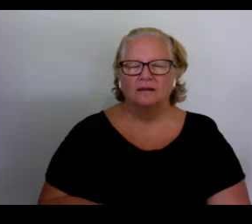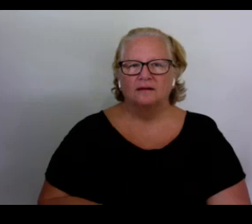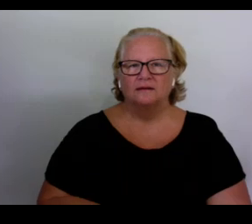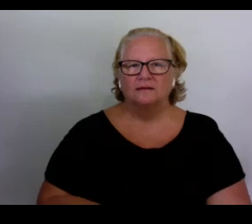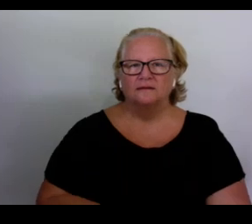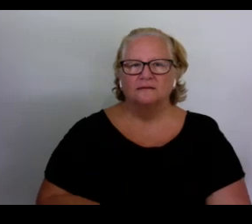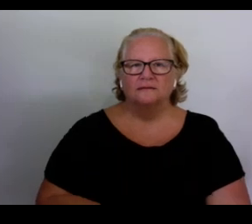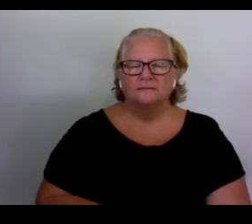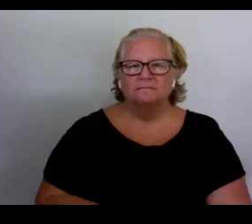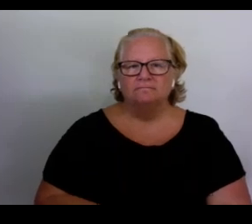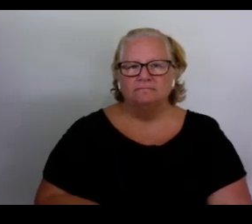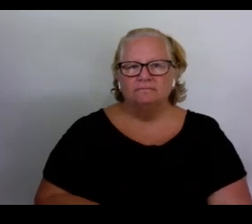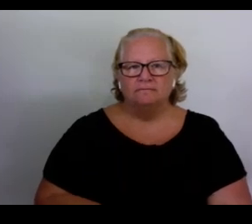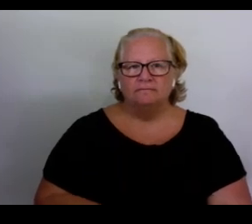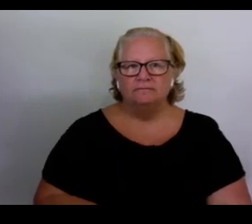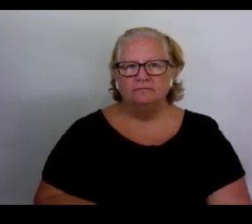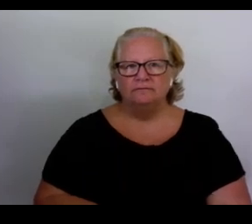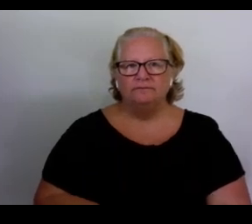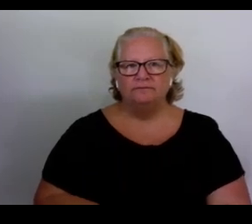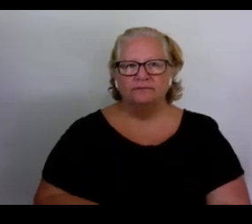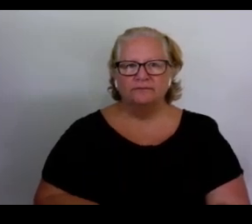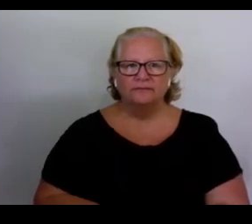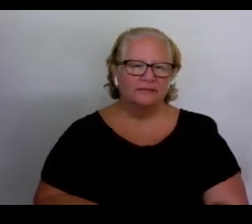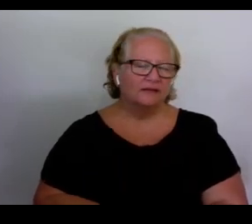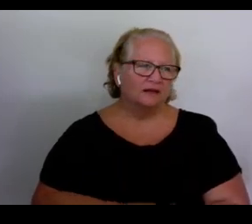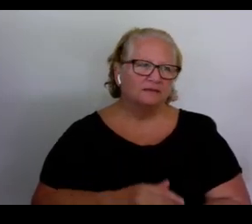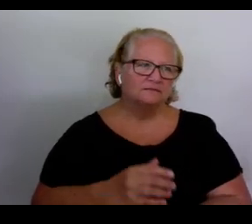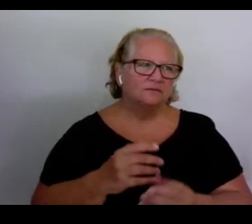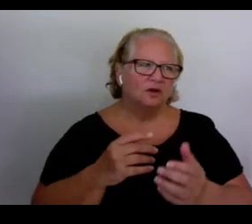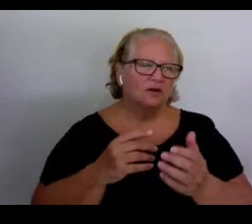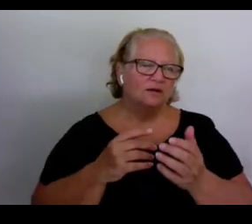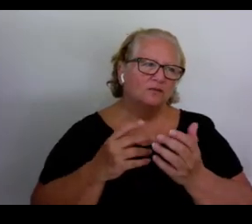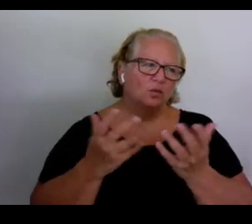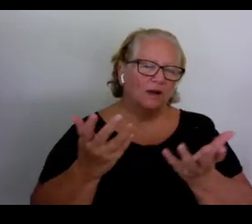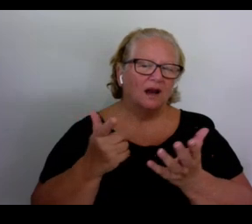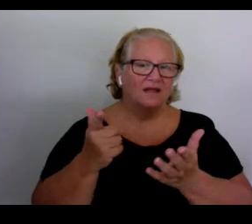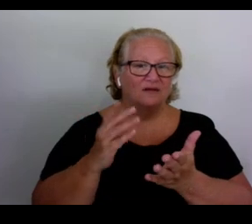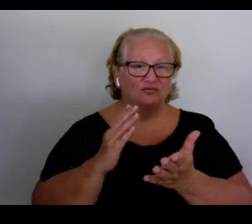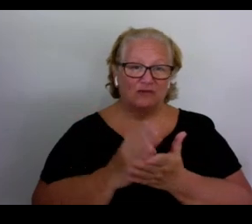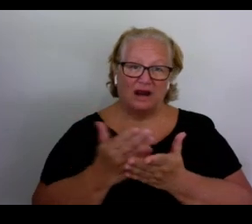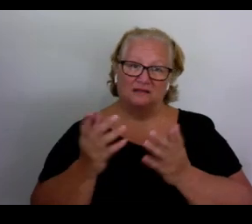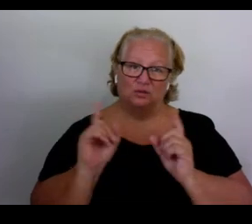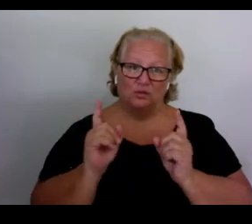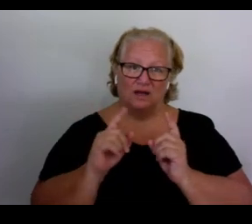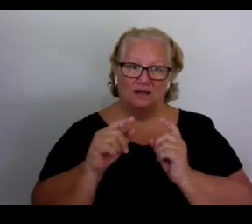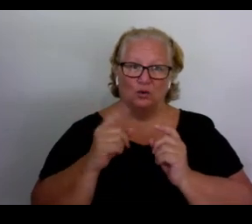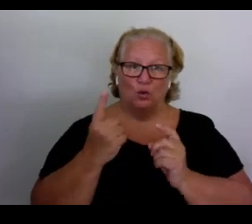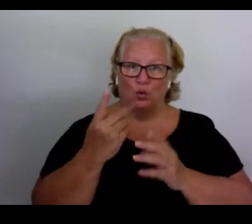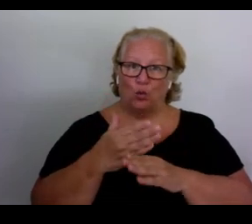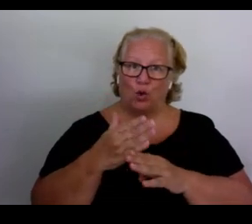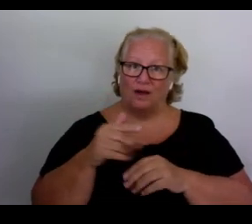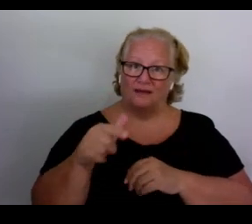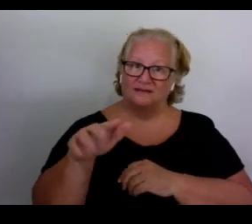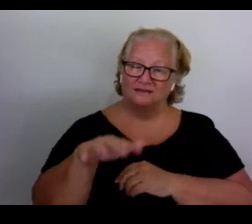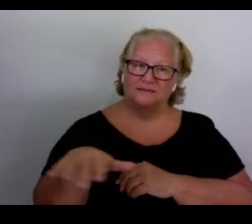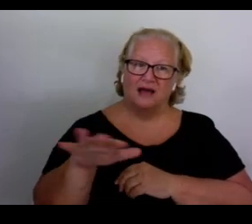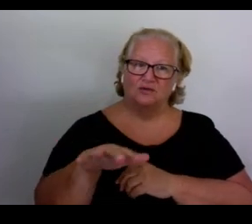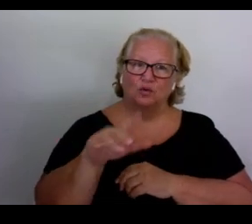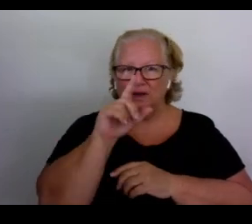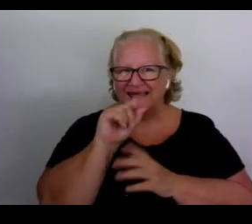reality, and I'm pretty sure nobody's going to disagree with me here online, the reality is everybody in this space who works in this space could do